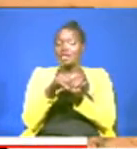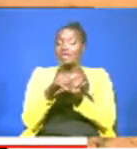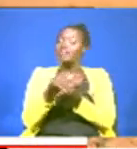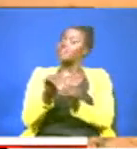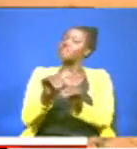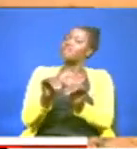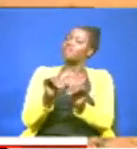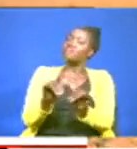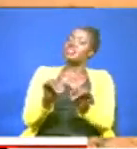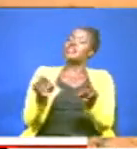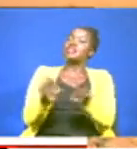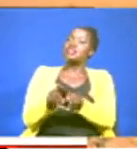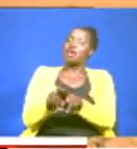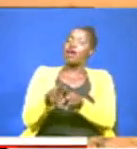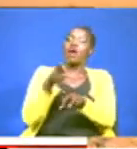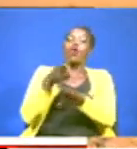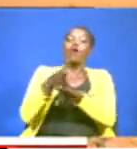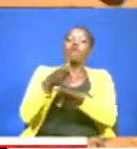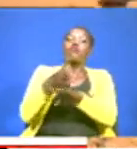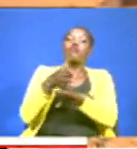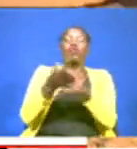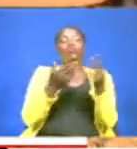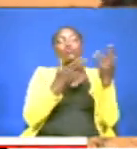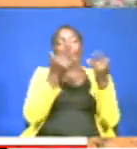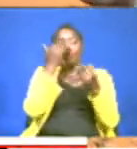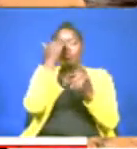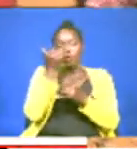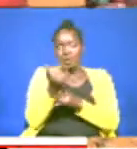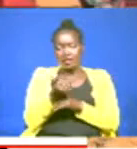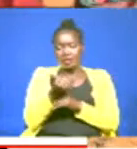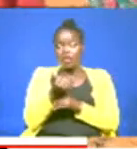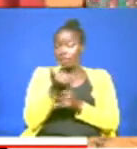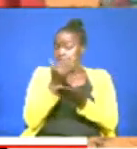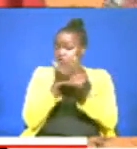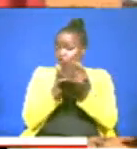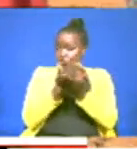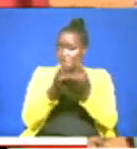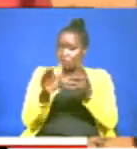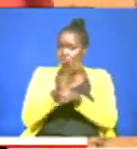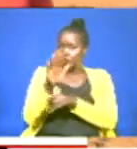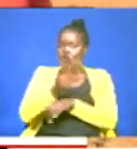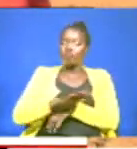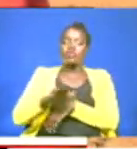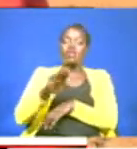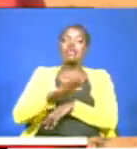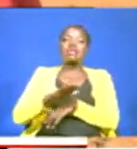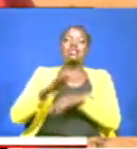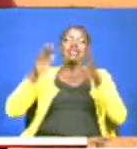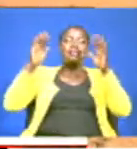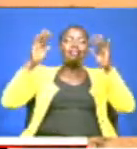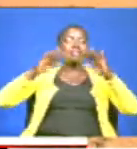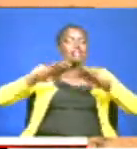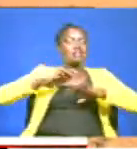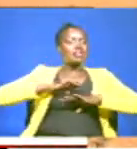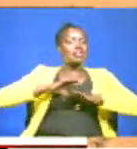They are false hope because truly in most of the areas, the rains are not enough to